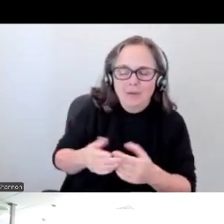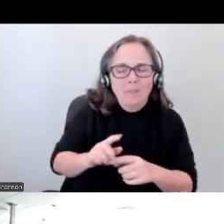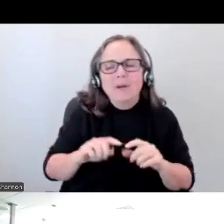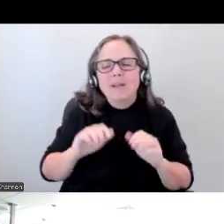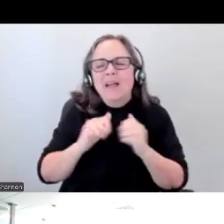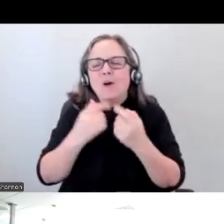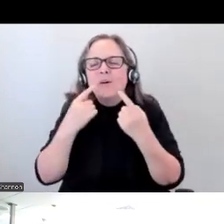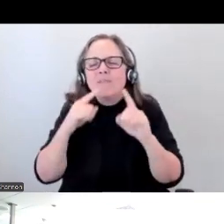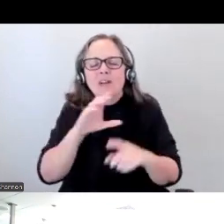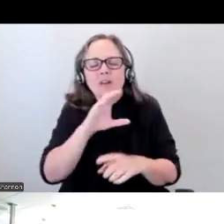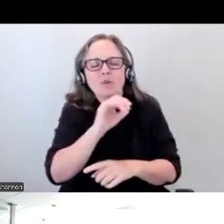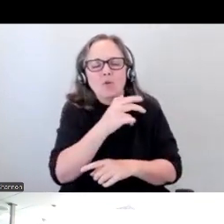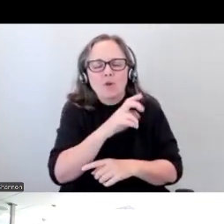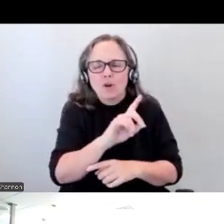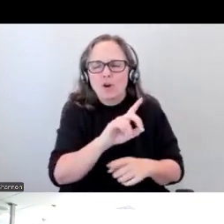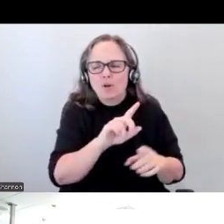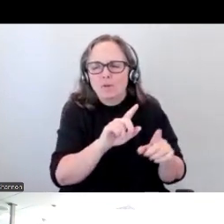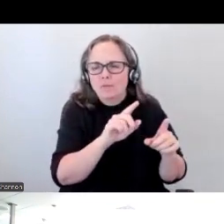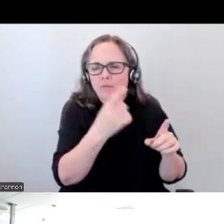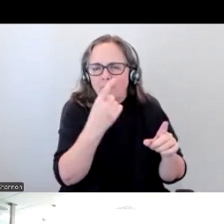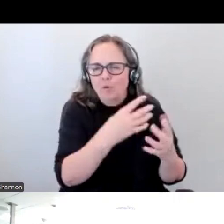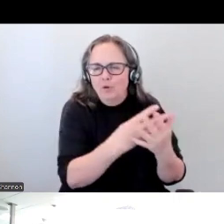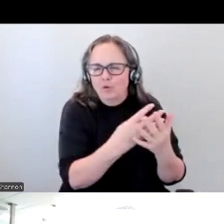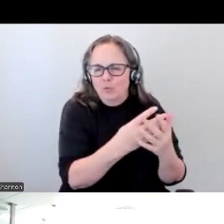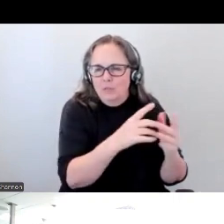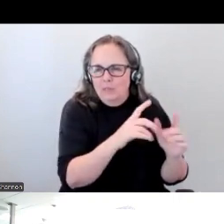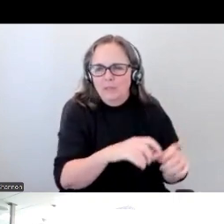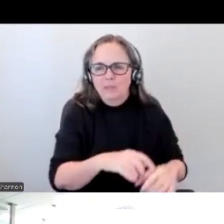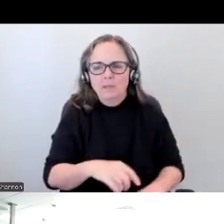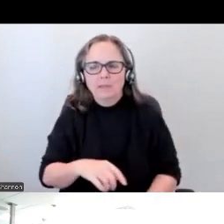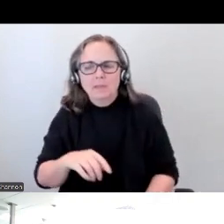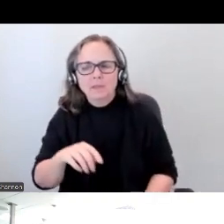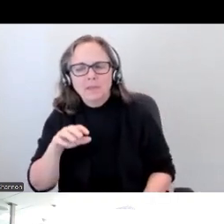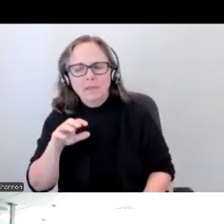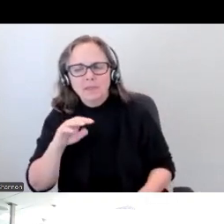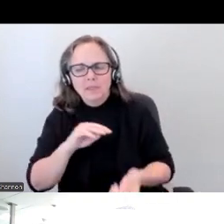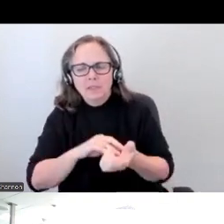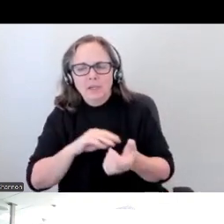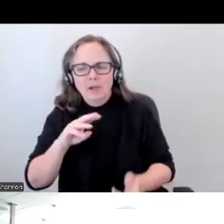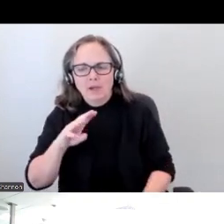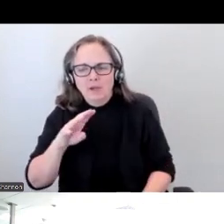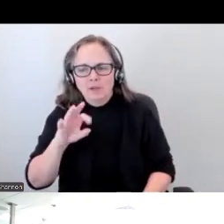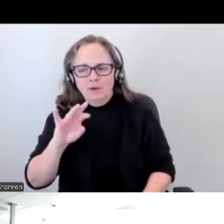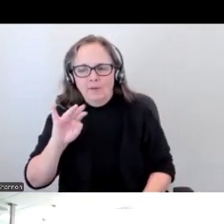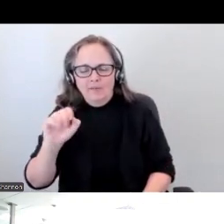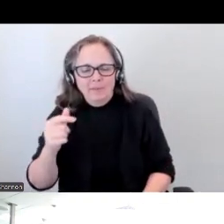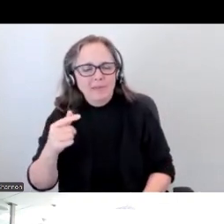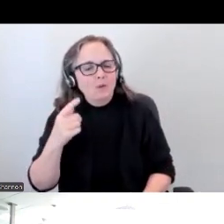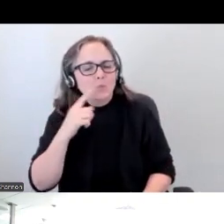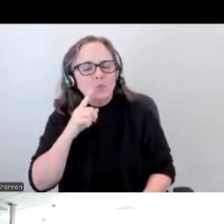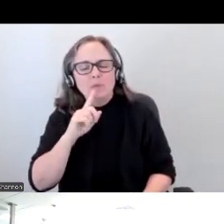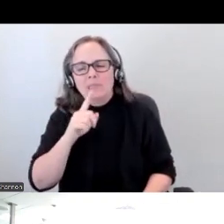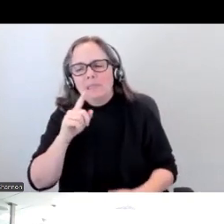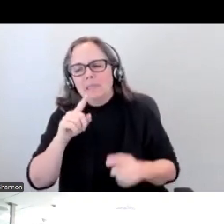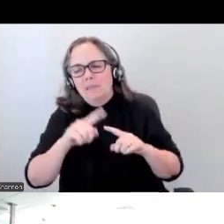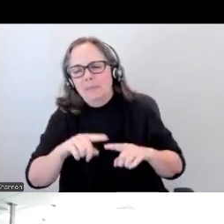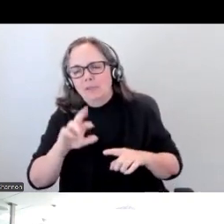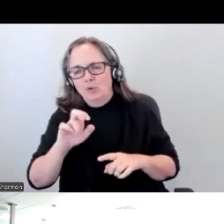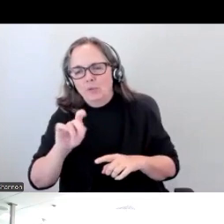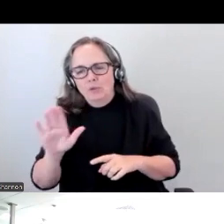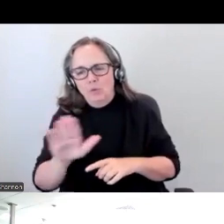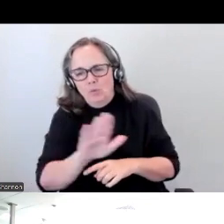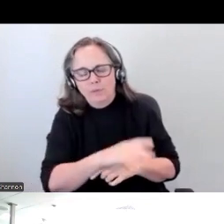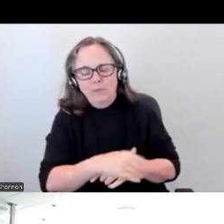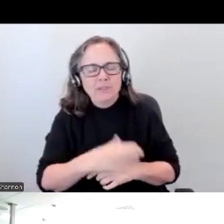is Cologuard as a screening method? So it depends on your baseline risk. So the important thing to recognize, you know, the